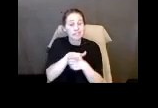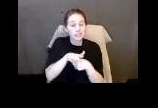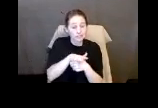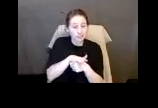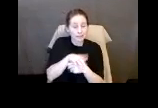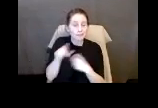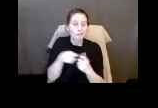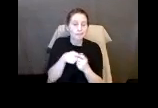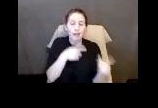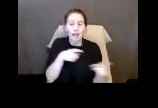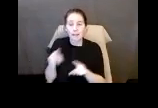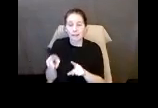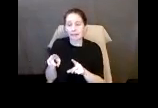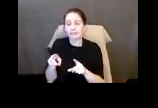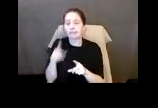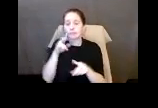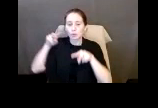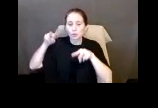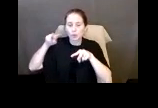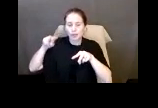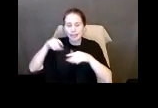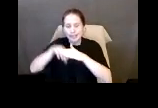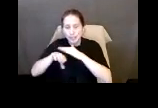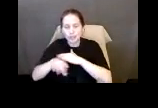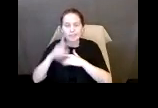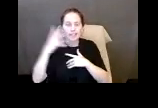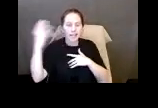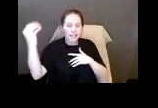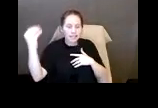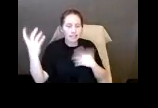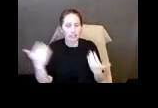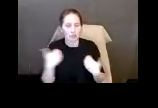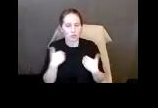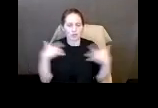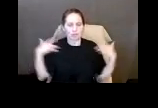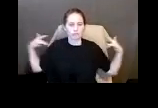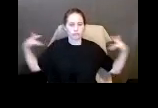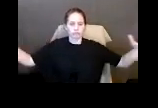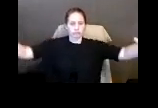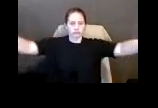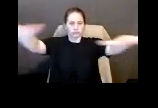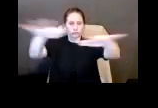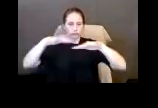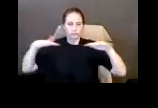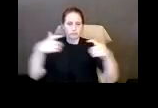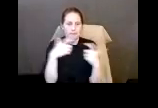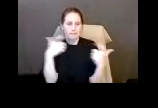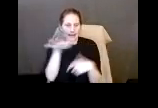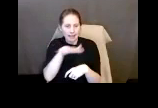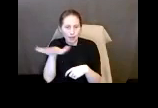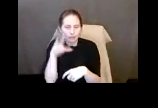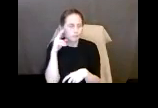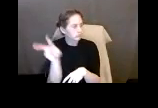particularly occur overlooking entrances, overlooking exits, where you have vast views of the landscape in multiple